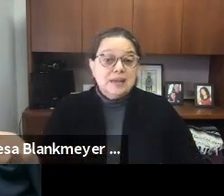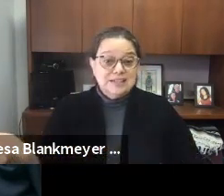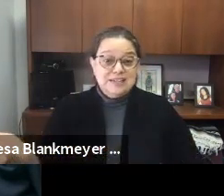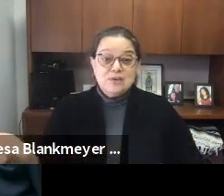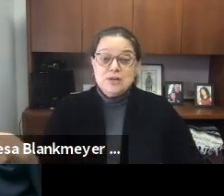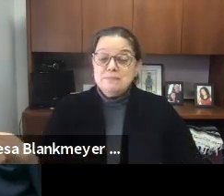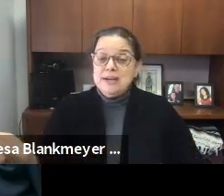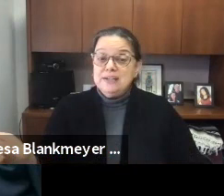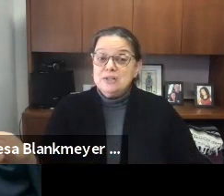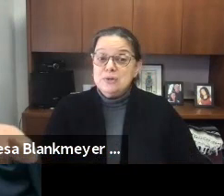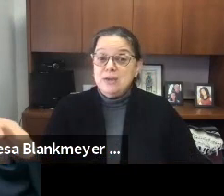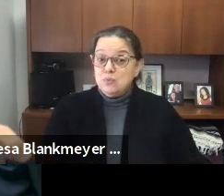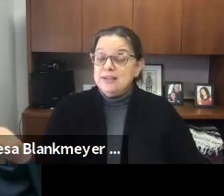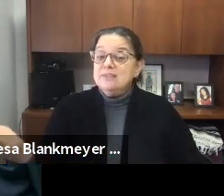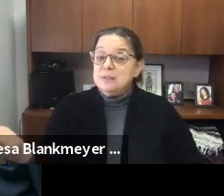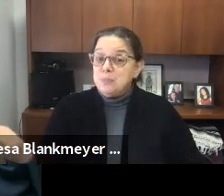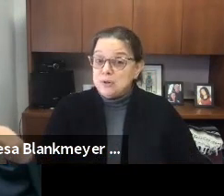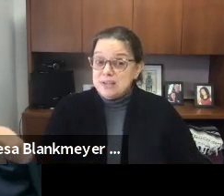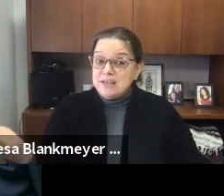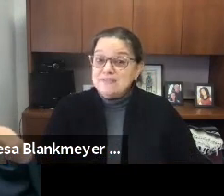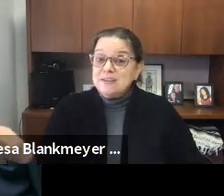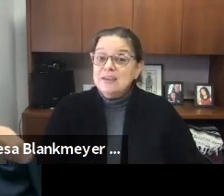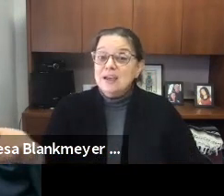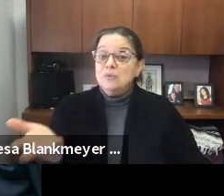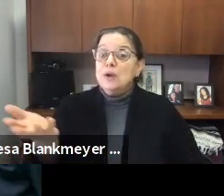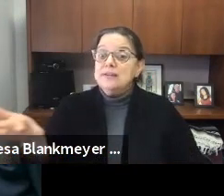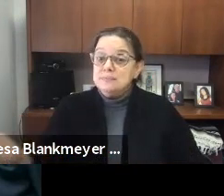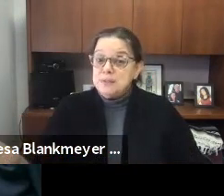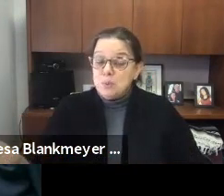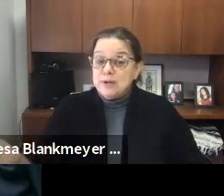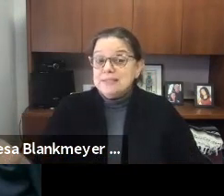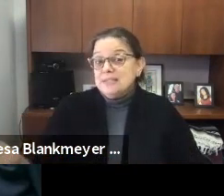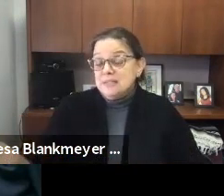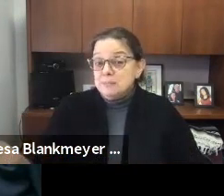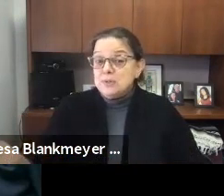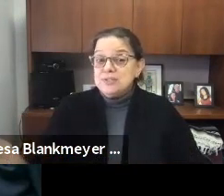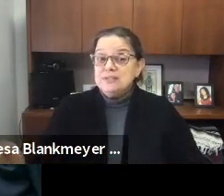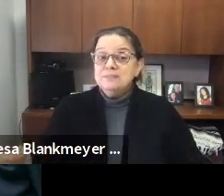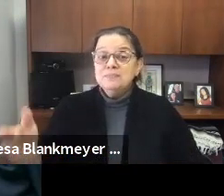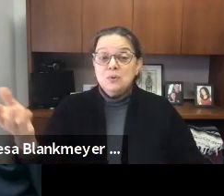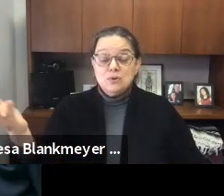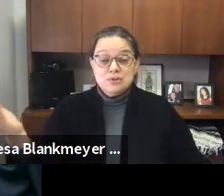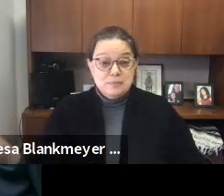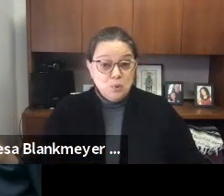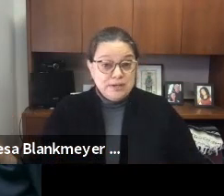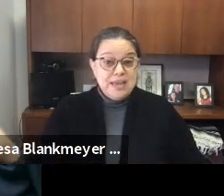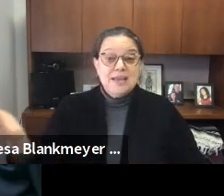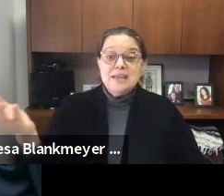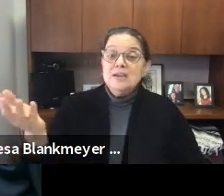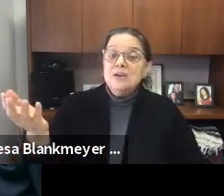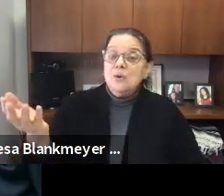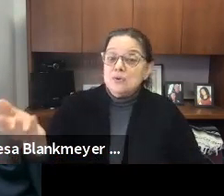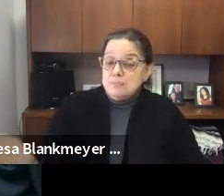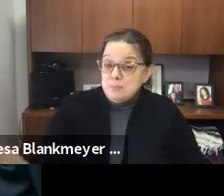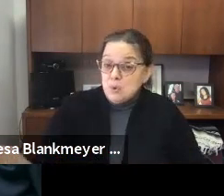an integrity might include a right to be born deaf, a right to be born as a little person, or to be born